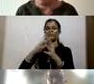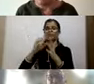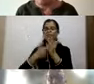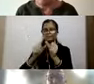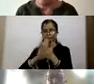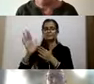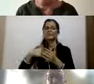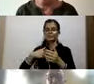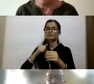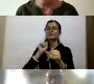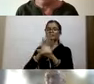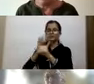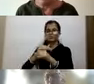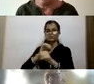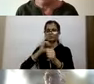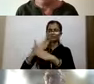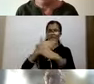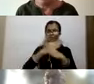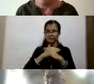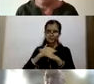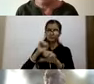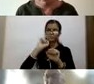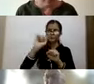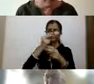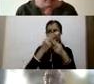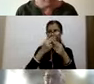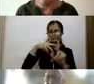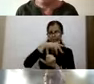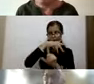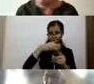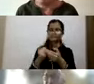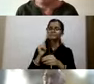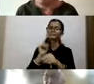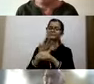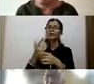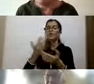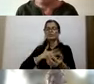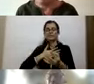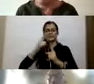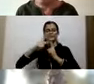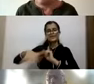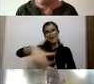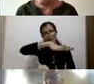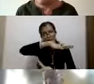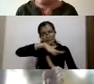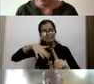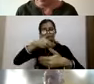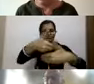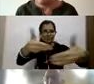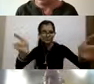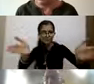But definitely sustainability, economy, green economics, communities,